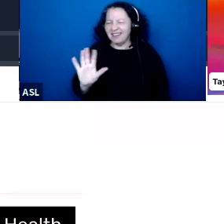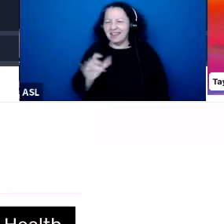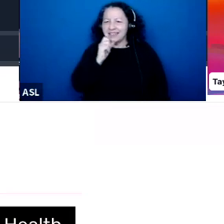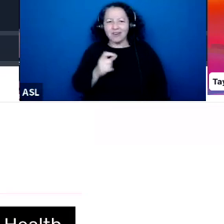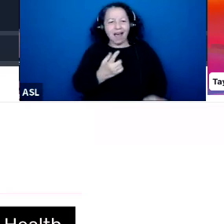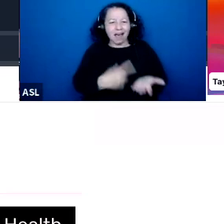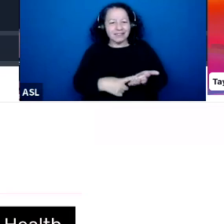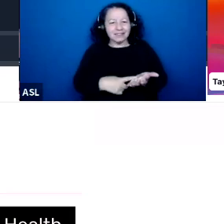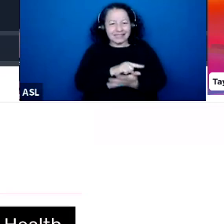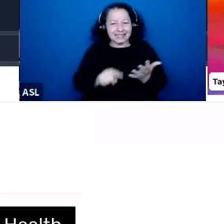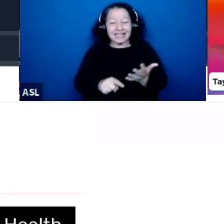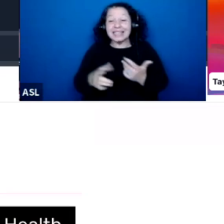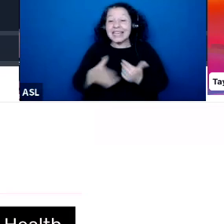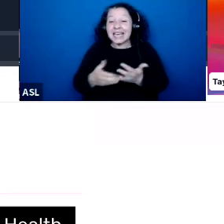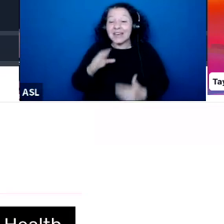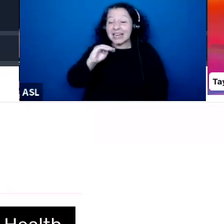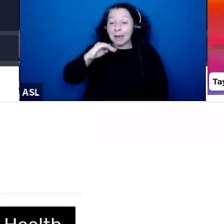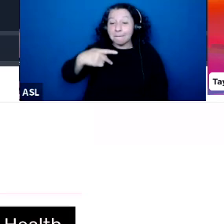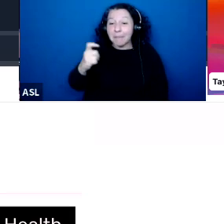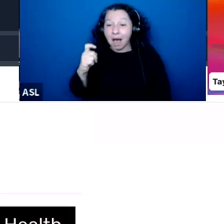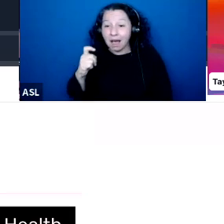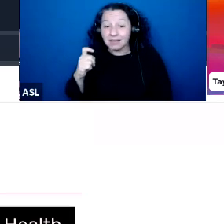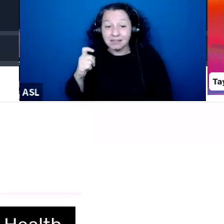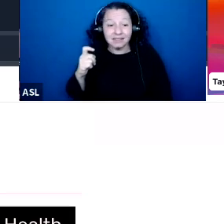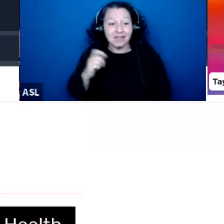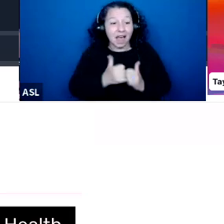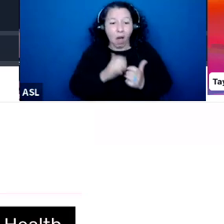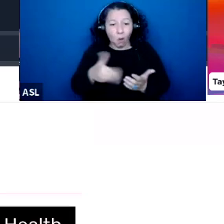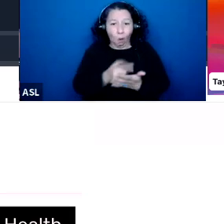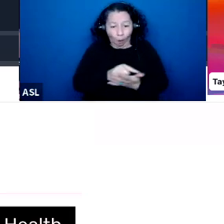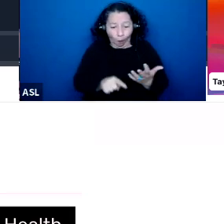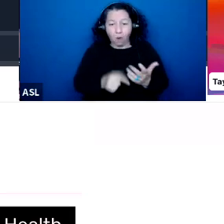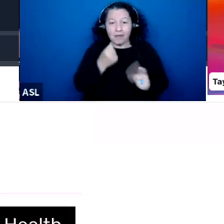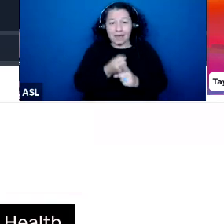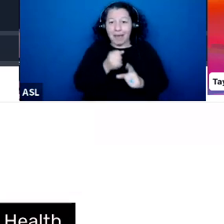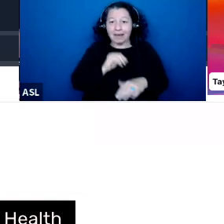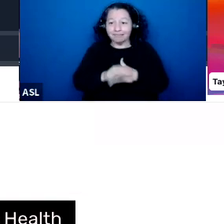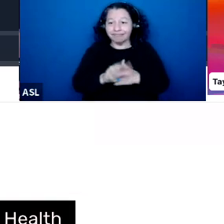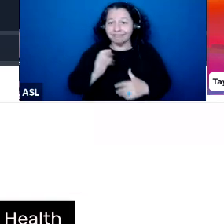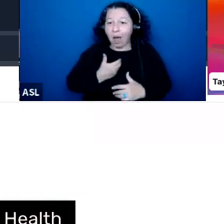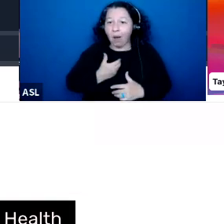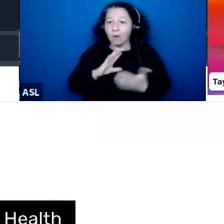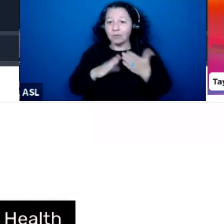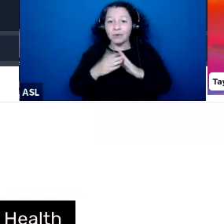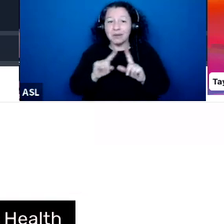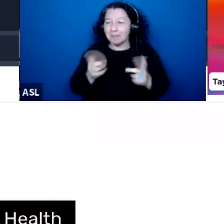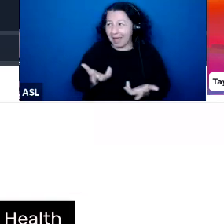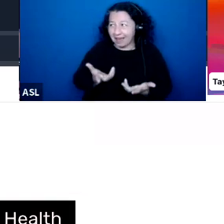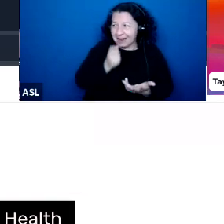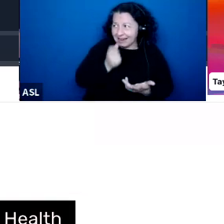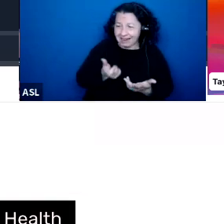They're not talking about these things that are very specific, even MPOX, how all of these things impact our communities, but they're maybe not